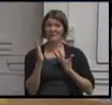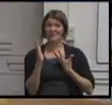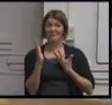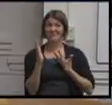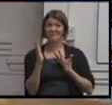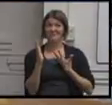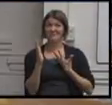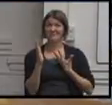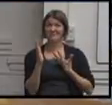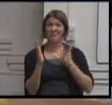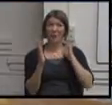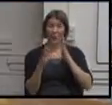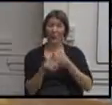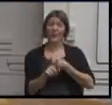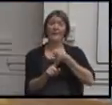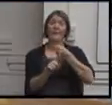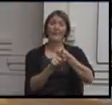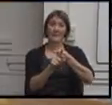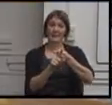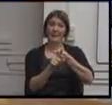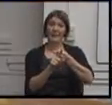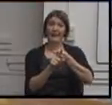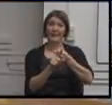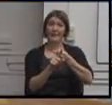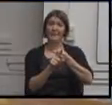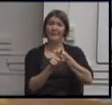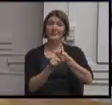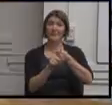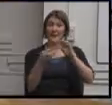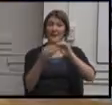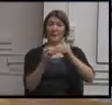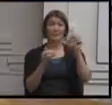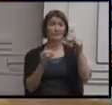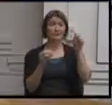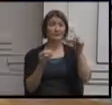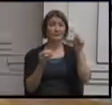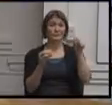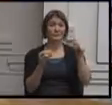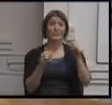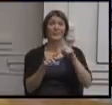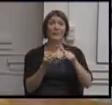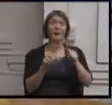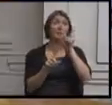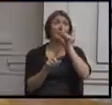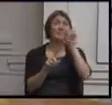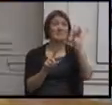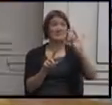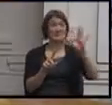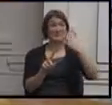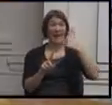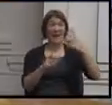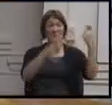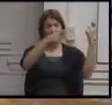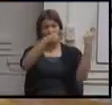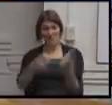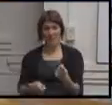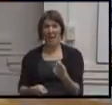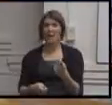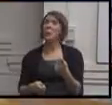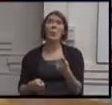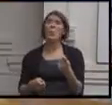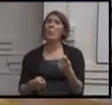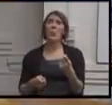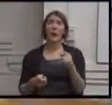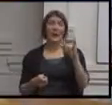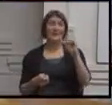ultimately, while it would affect our sort of scores, it wouldn't affect them to the degree that it would change our